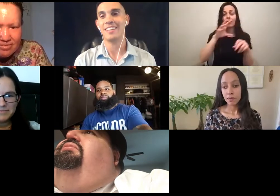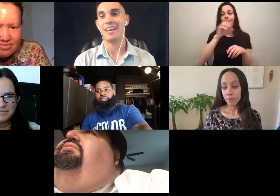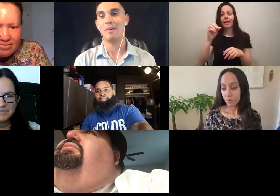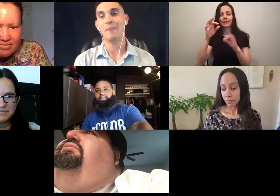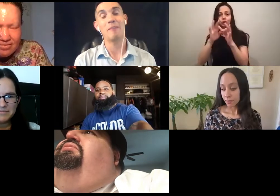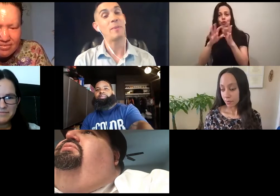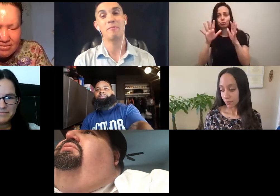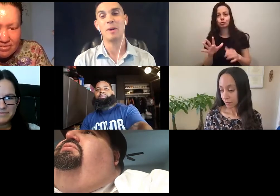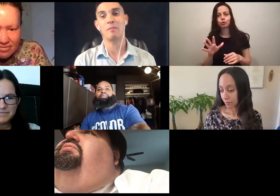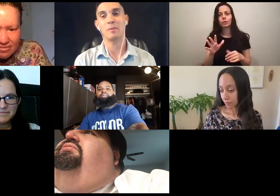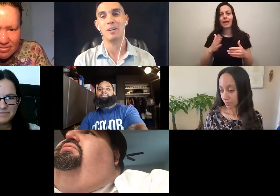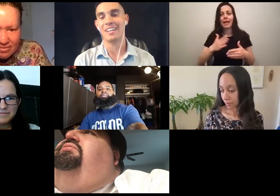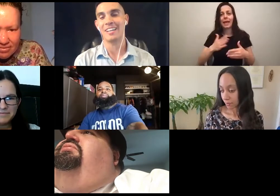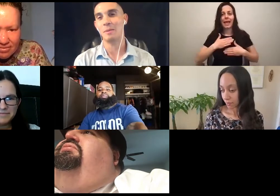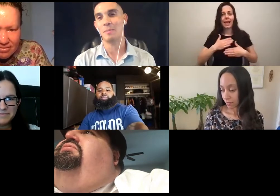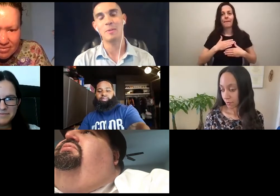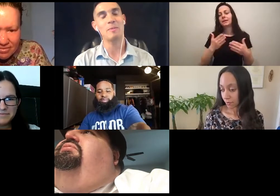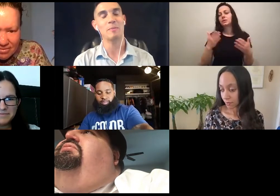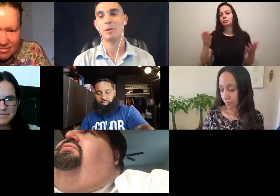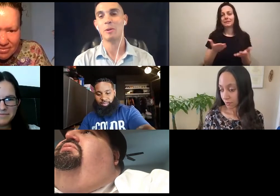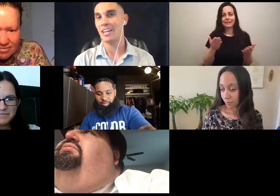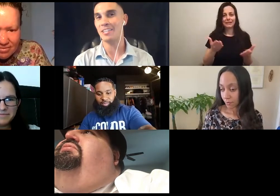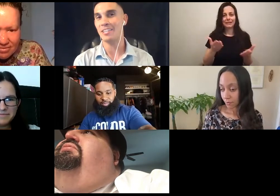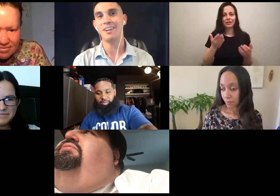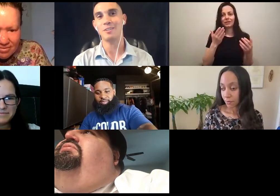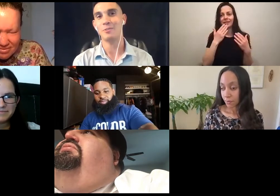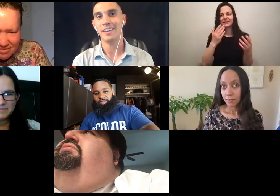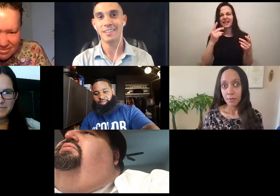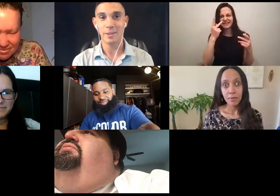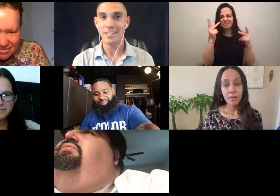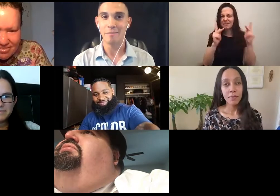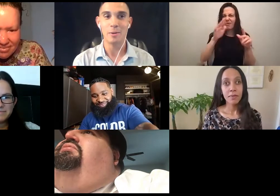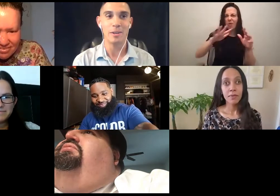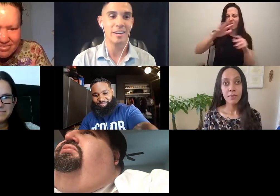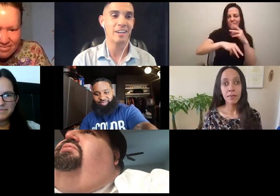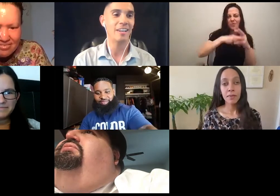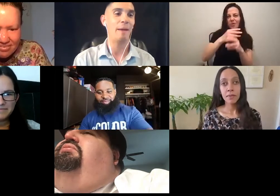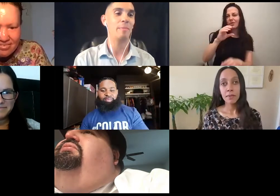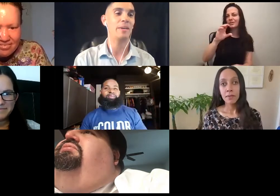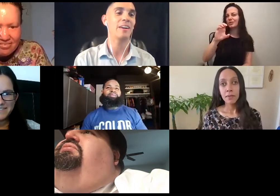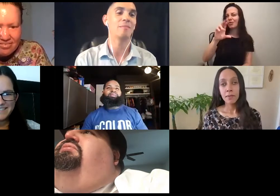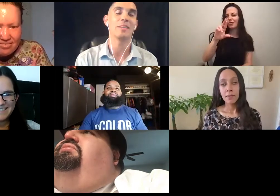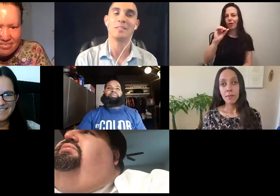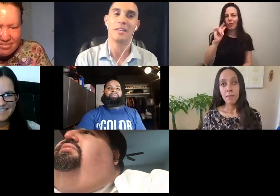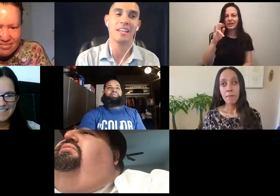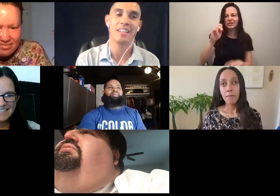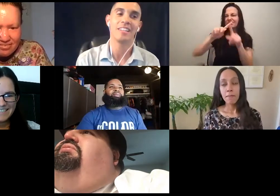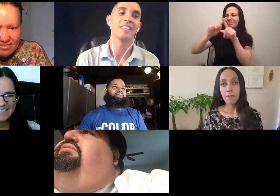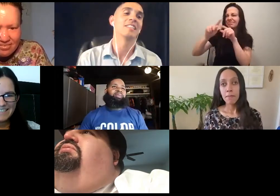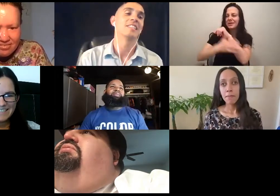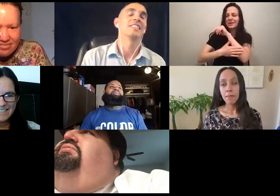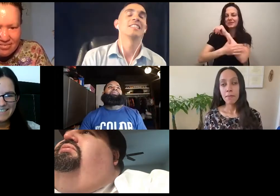and everybody from all over the world. I see a bunch of people from Croatia, Australia. It's great to have you all here. Happy to be here, and I'm done speaking.